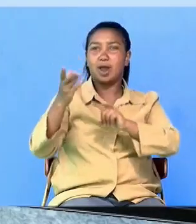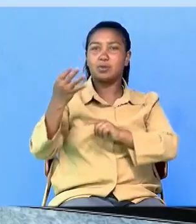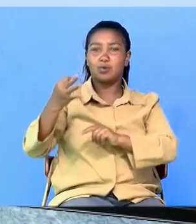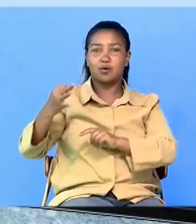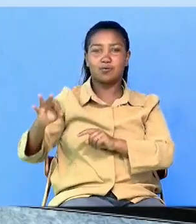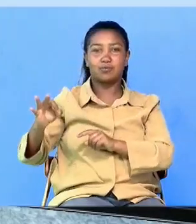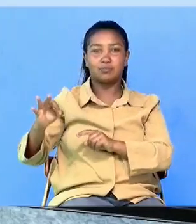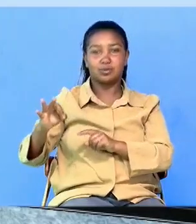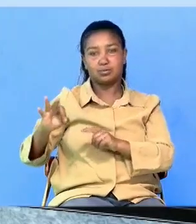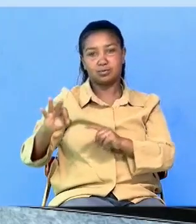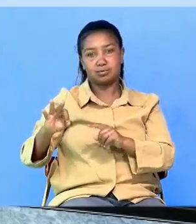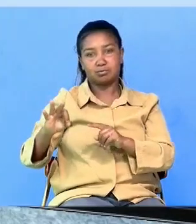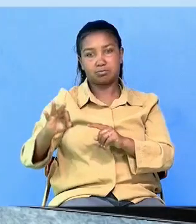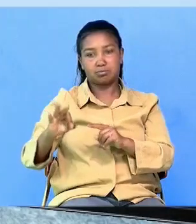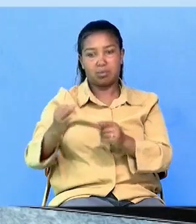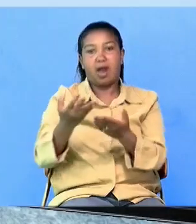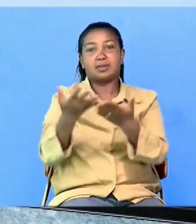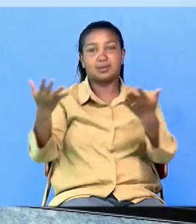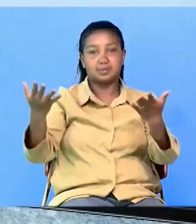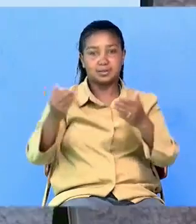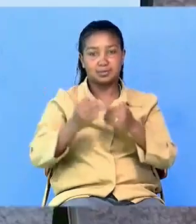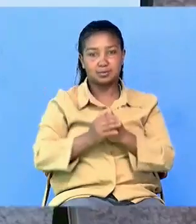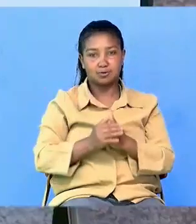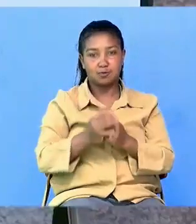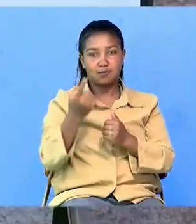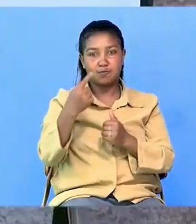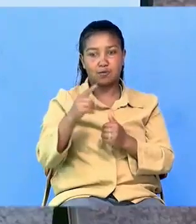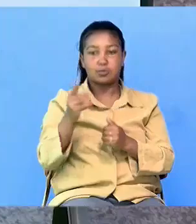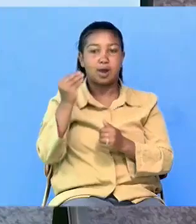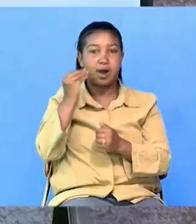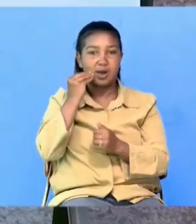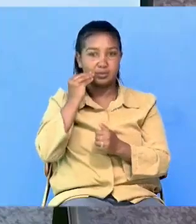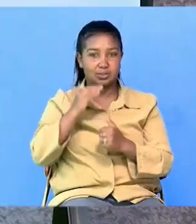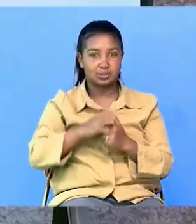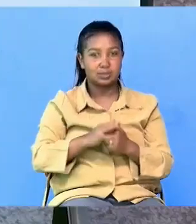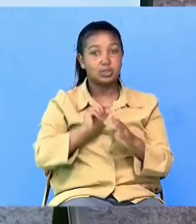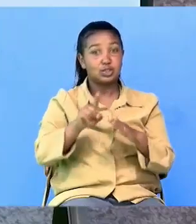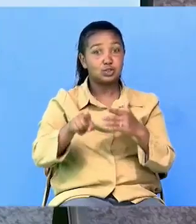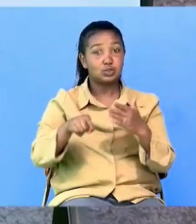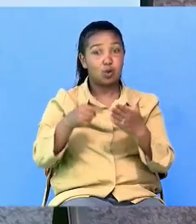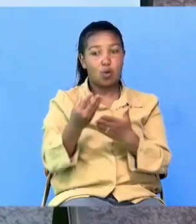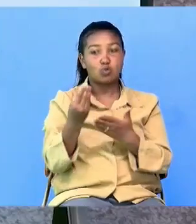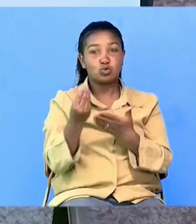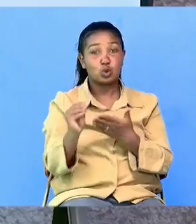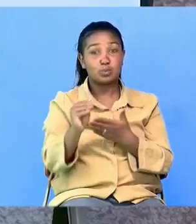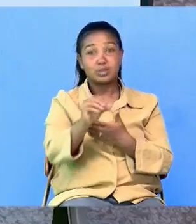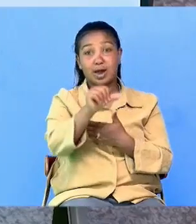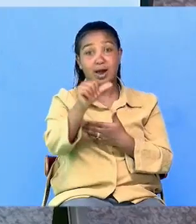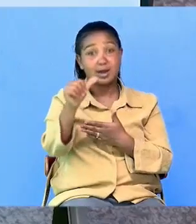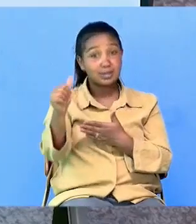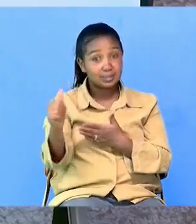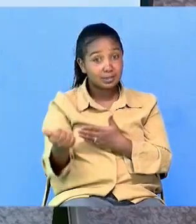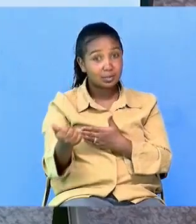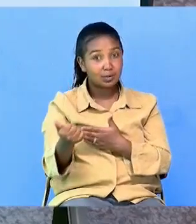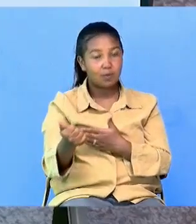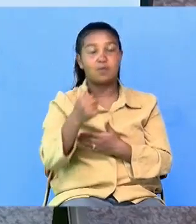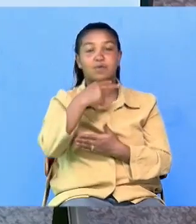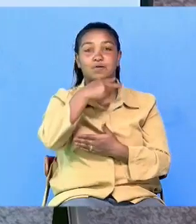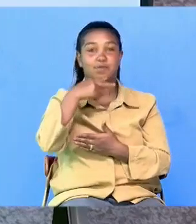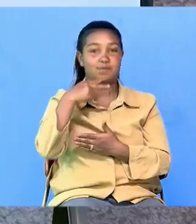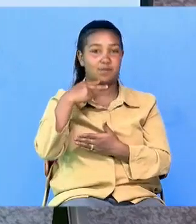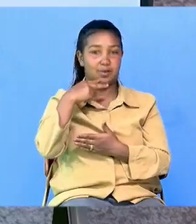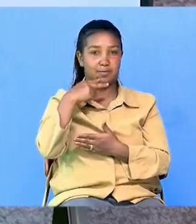what? Items for the house. So shop is also functioned as a